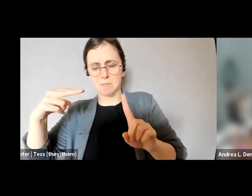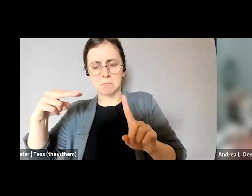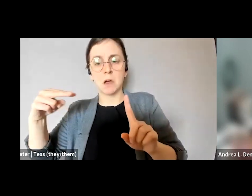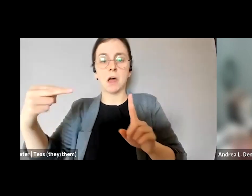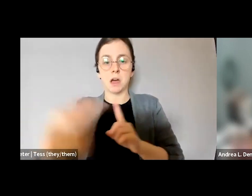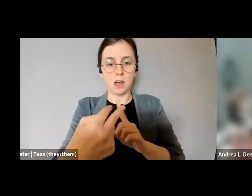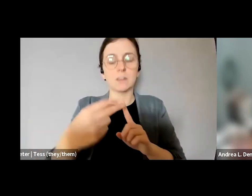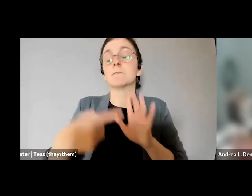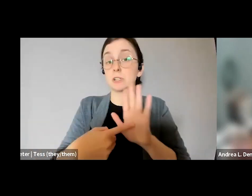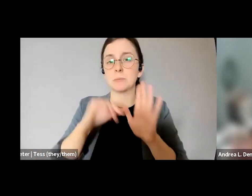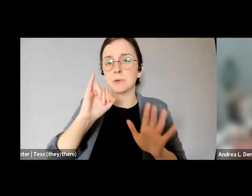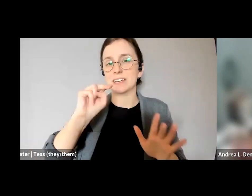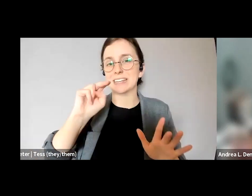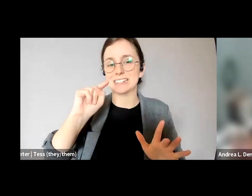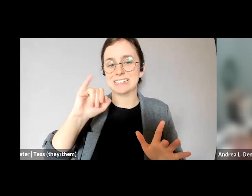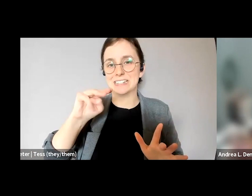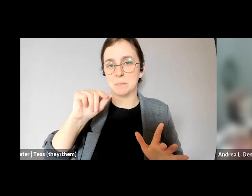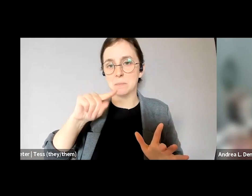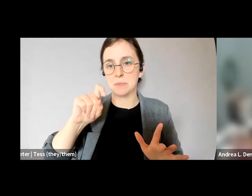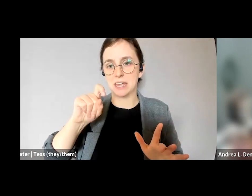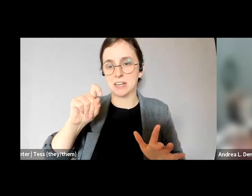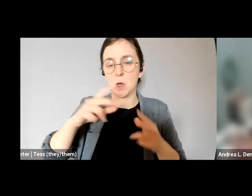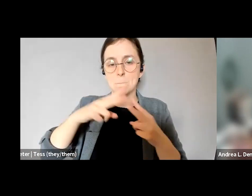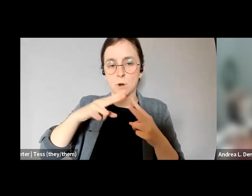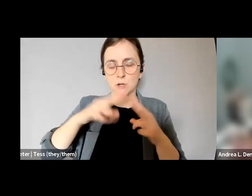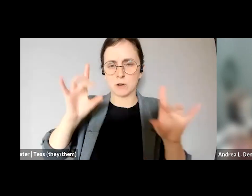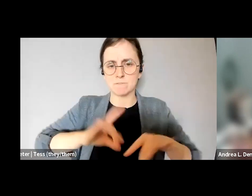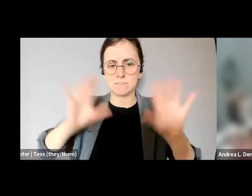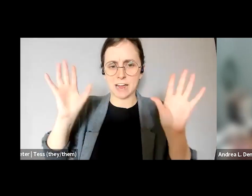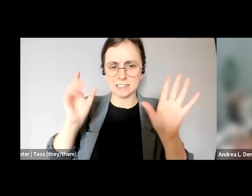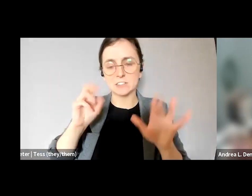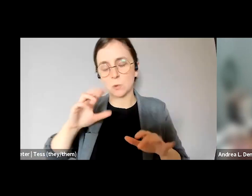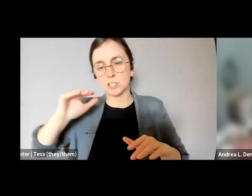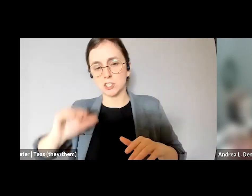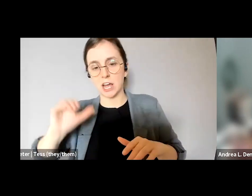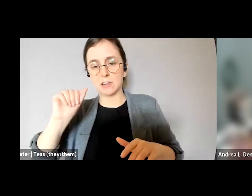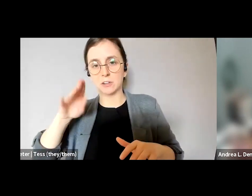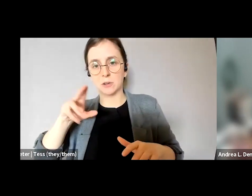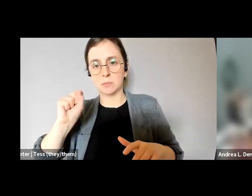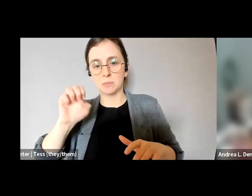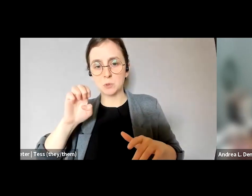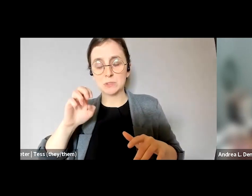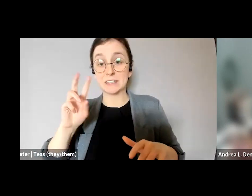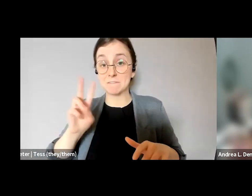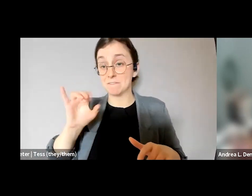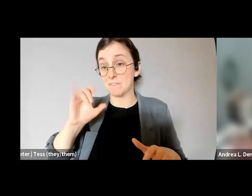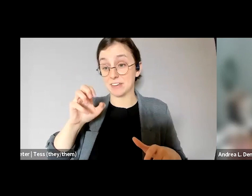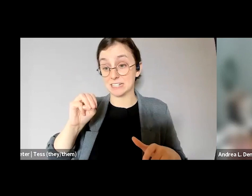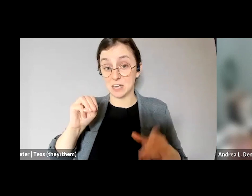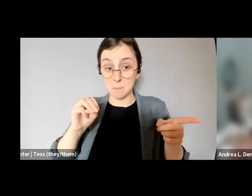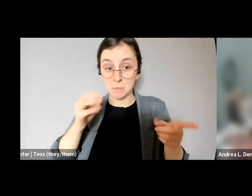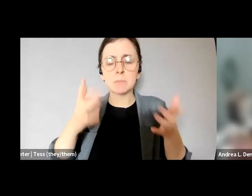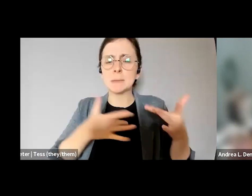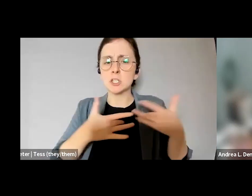partner violence victim or a child abuse victim or someone who's elderly might be concerned about